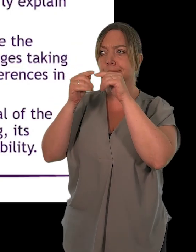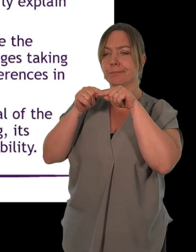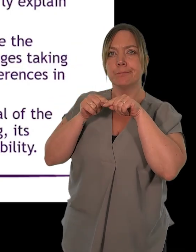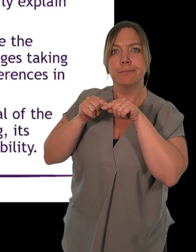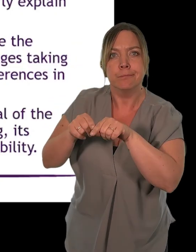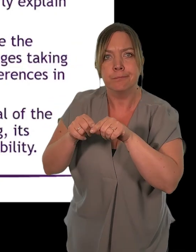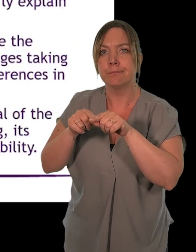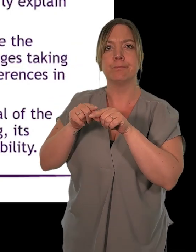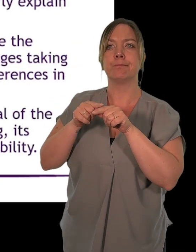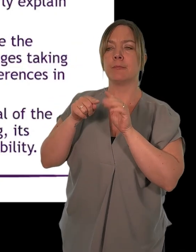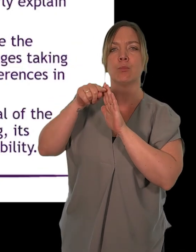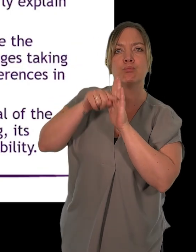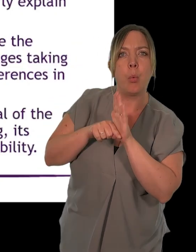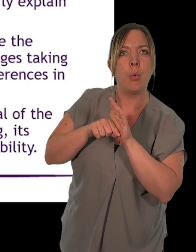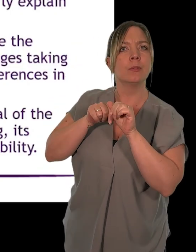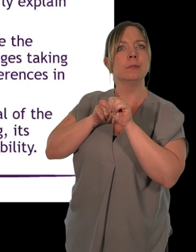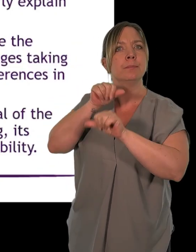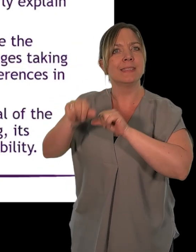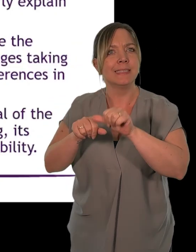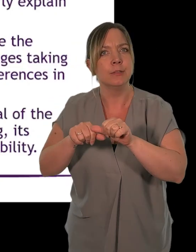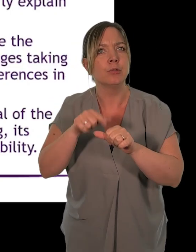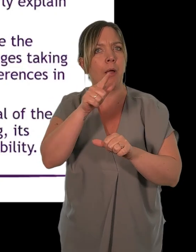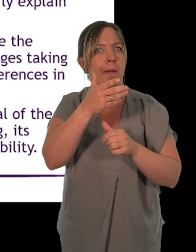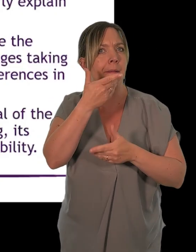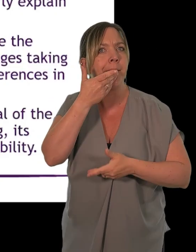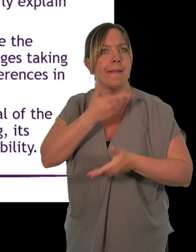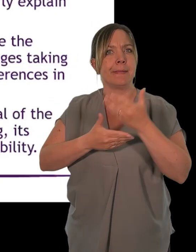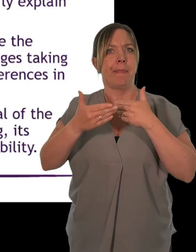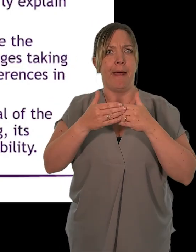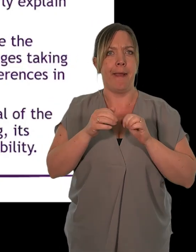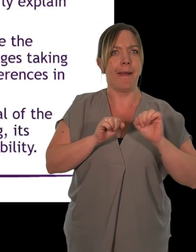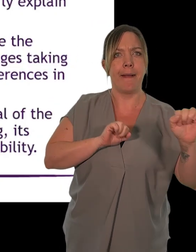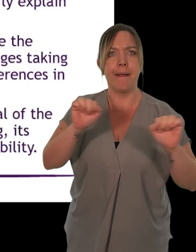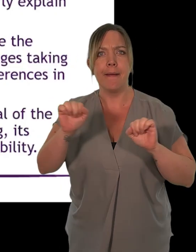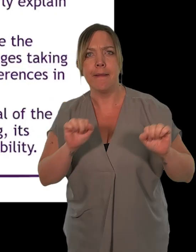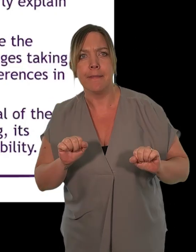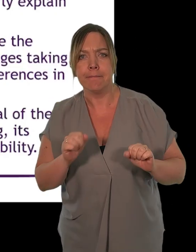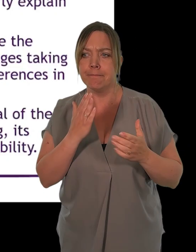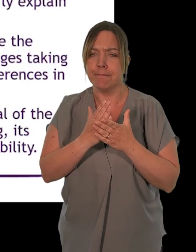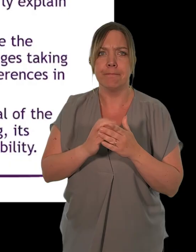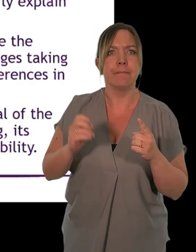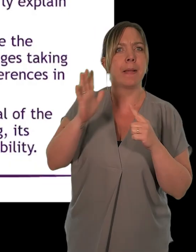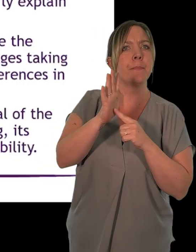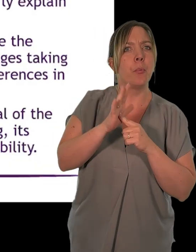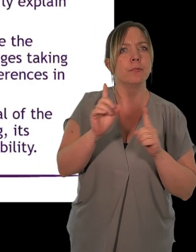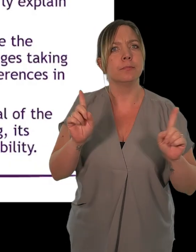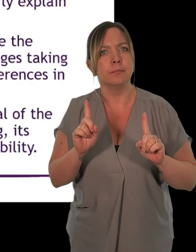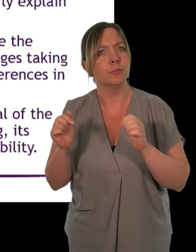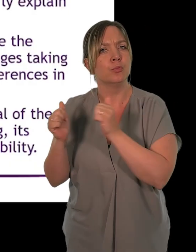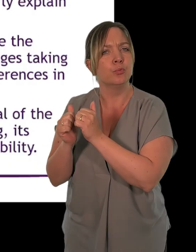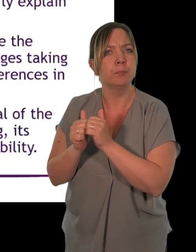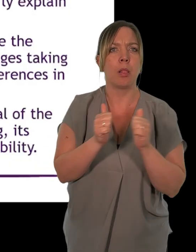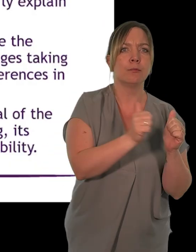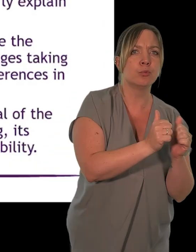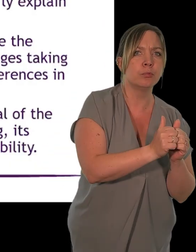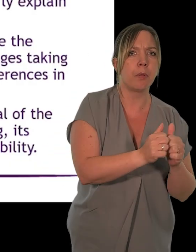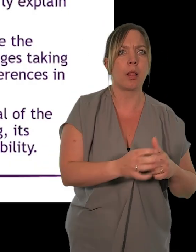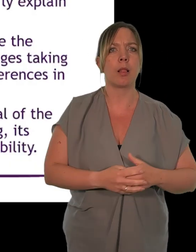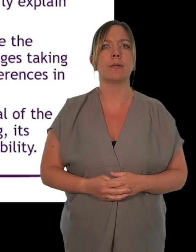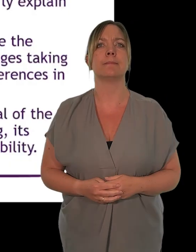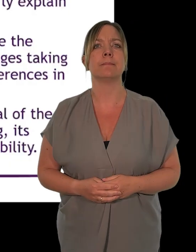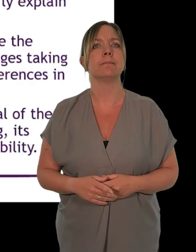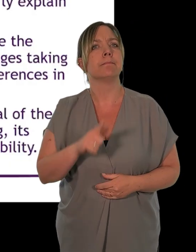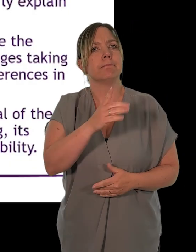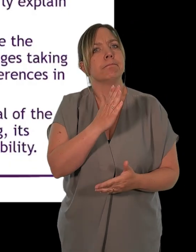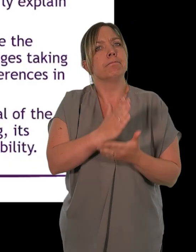ownership. It is important to answer the question set, so you should focus on flat non-hierarchical